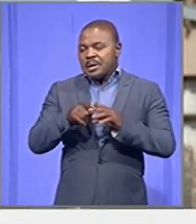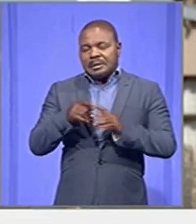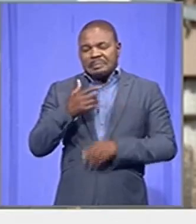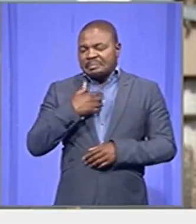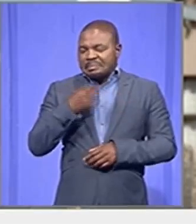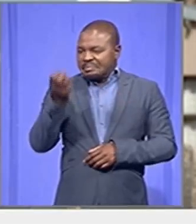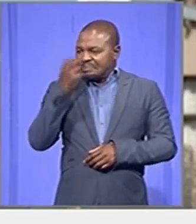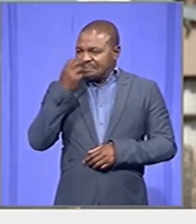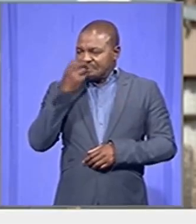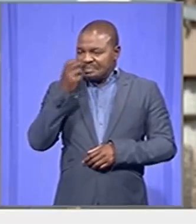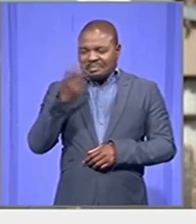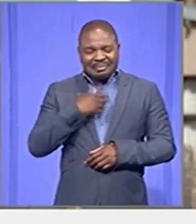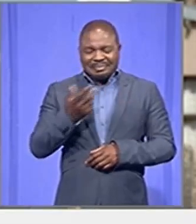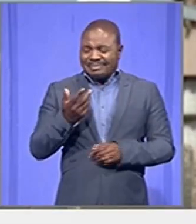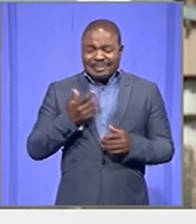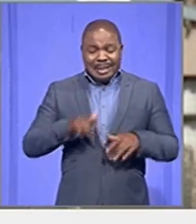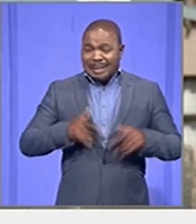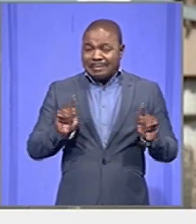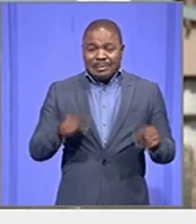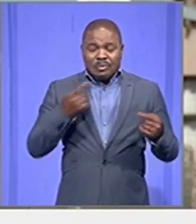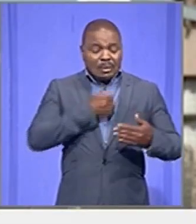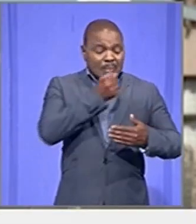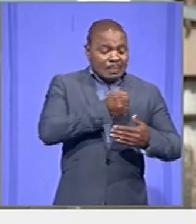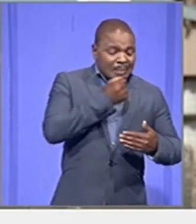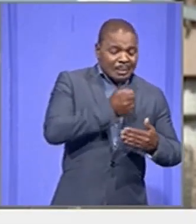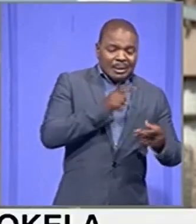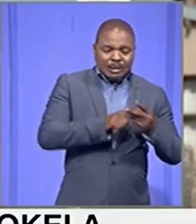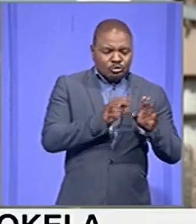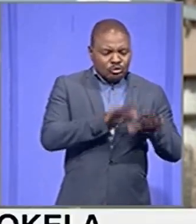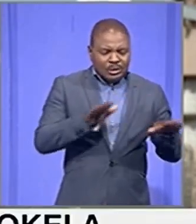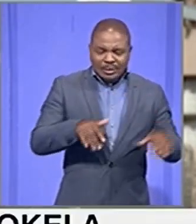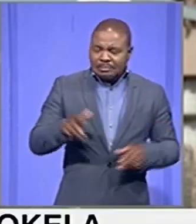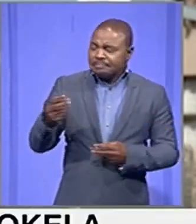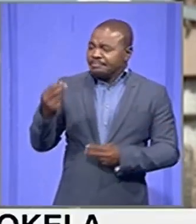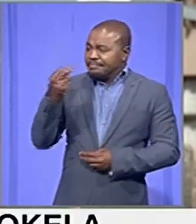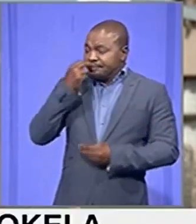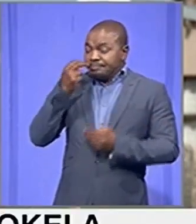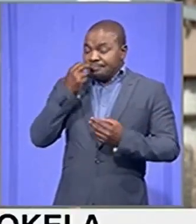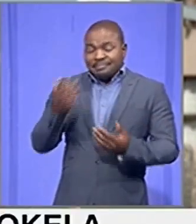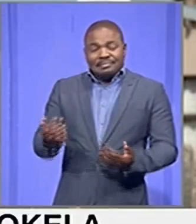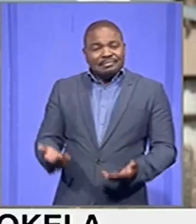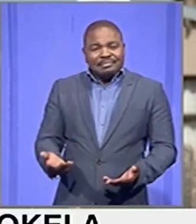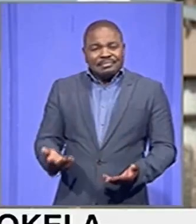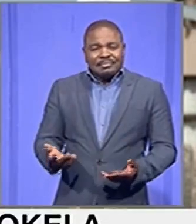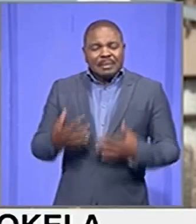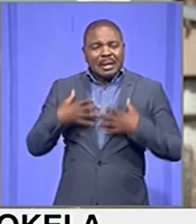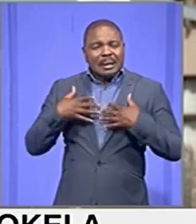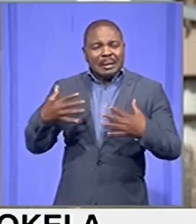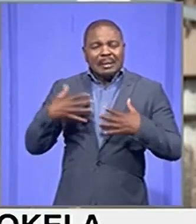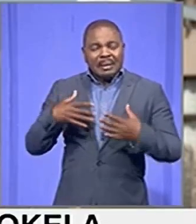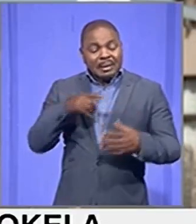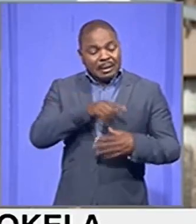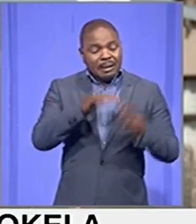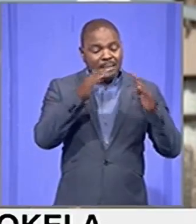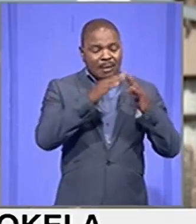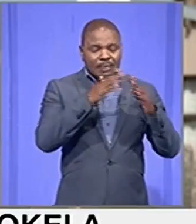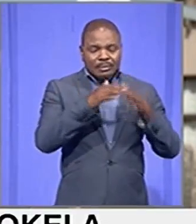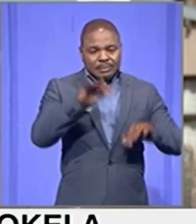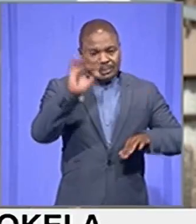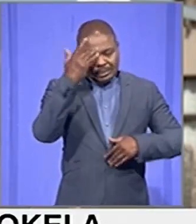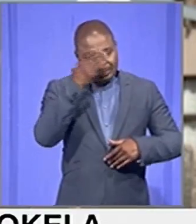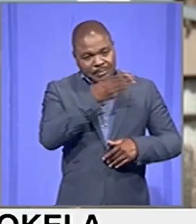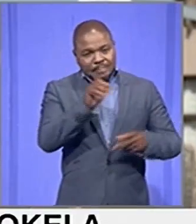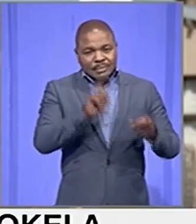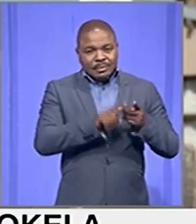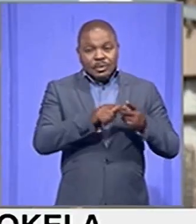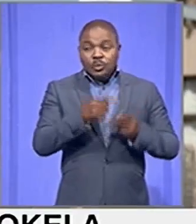re kgone go apa ga re kgone go ja sentle bana ba inhaler drainage e so e re khosetsa matlhoko mo tlung like no yana utla